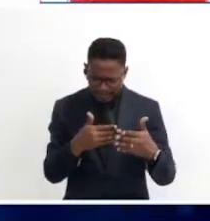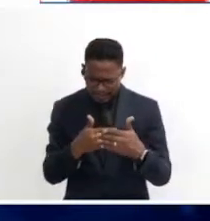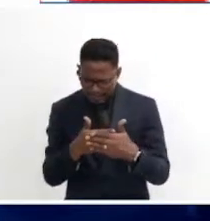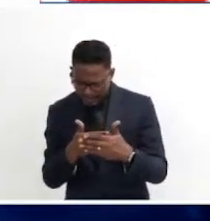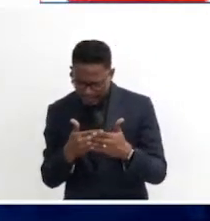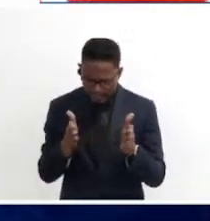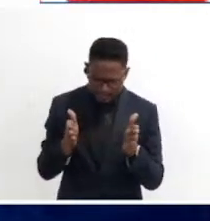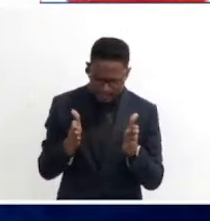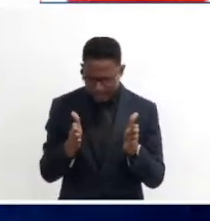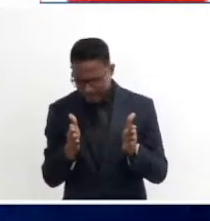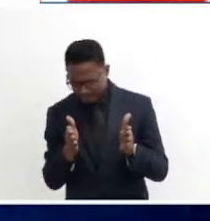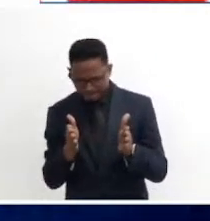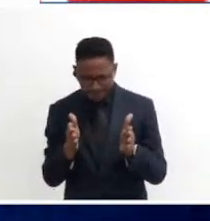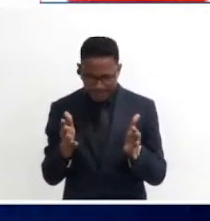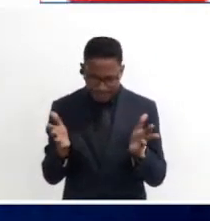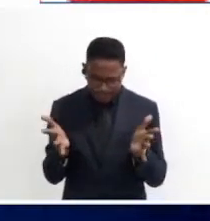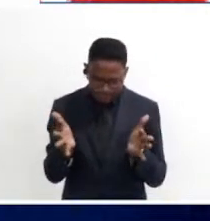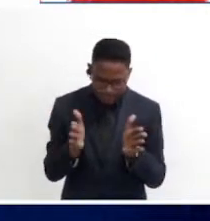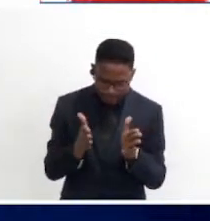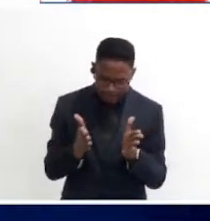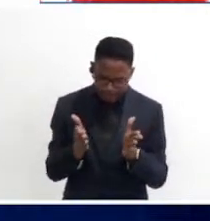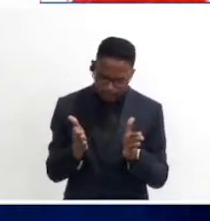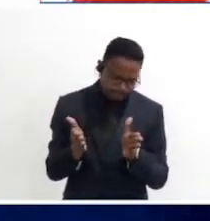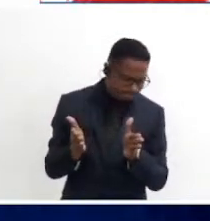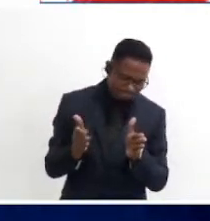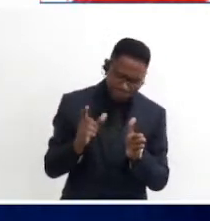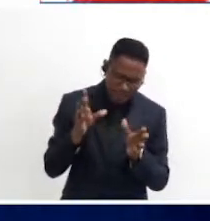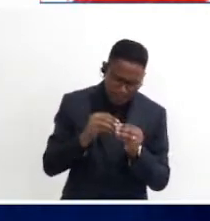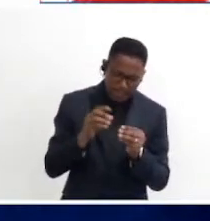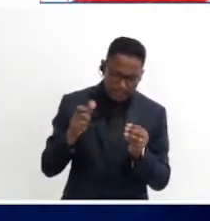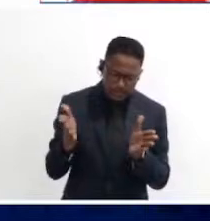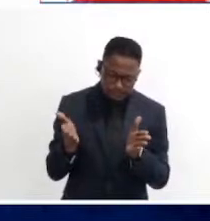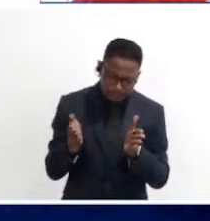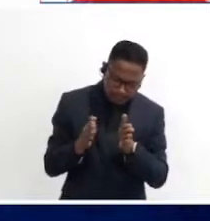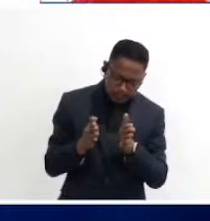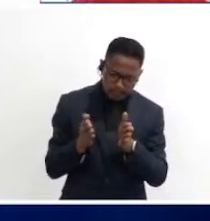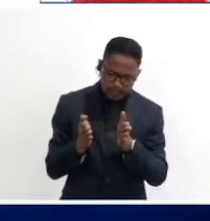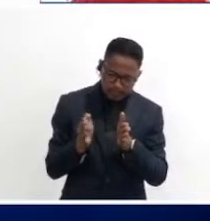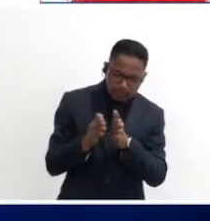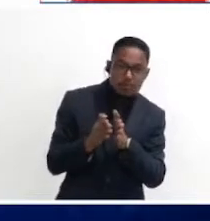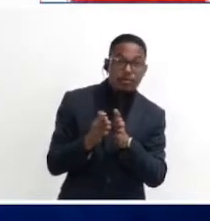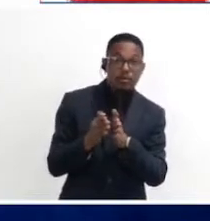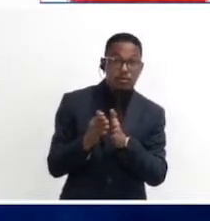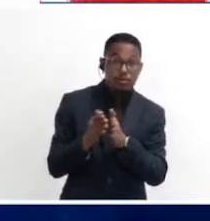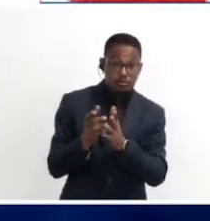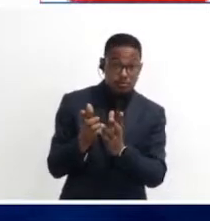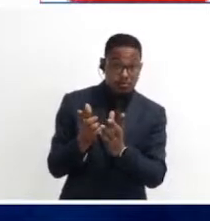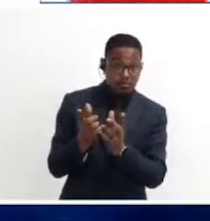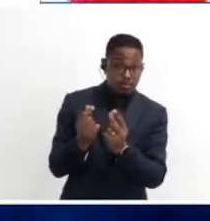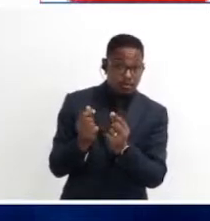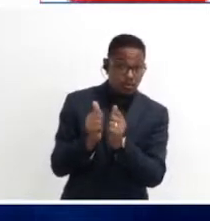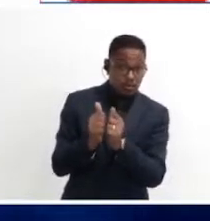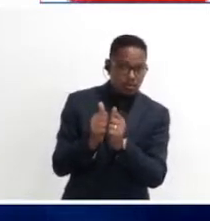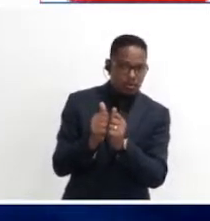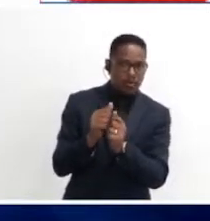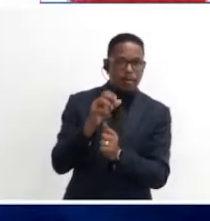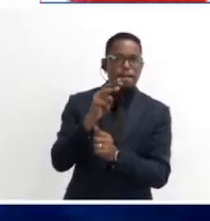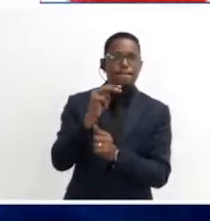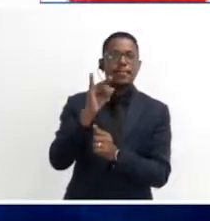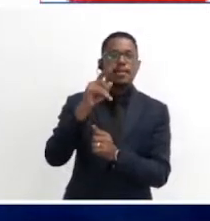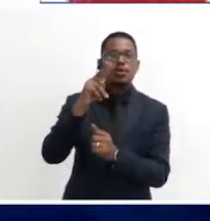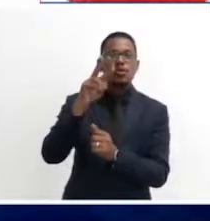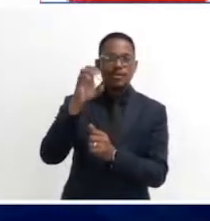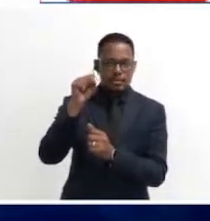create small vias with lasers. So these laser vias are called micro vias.